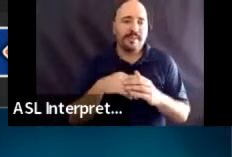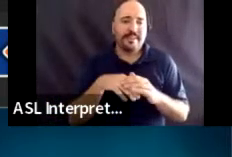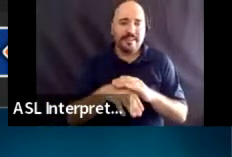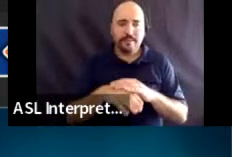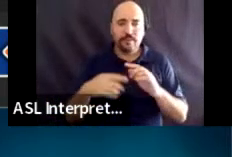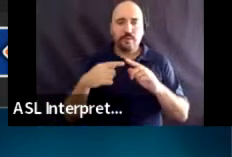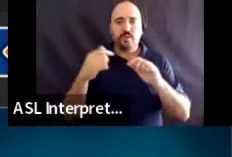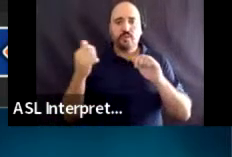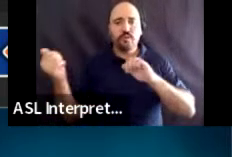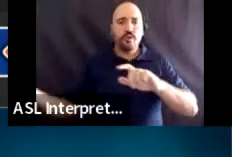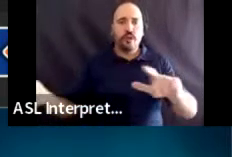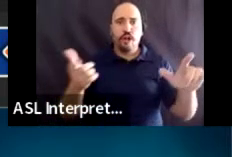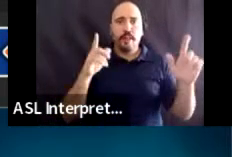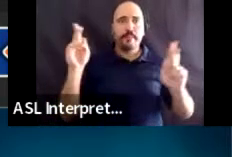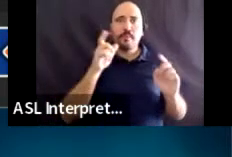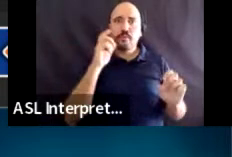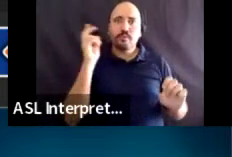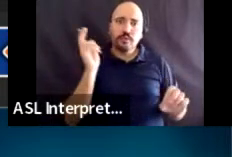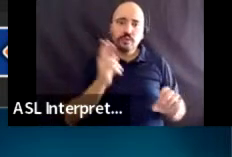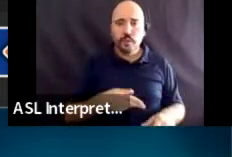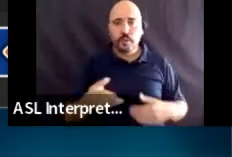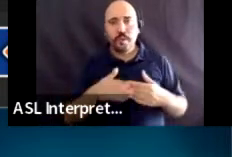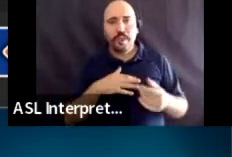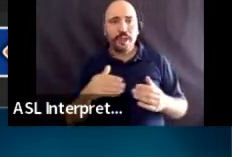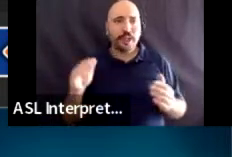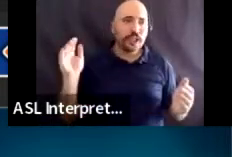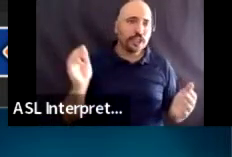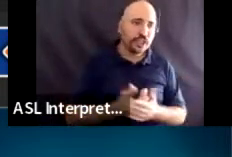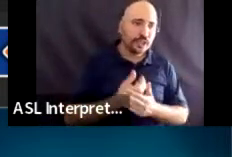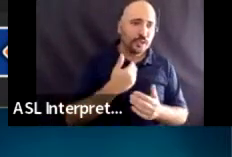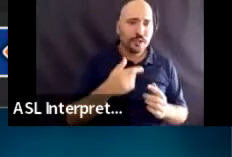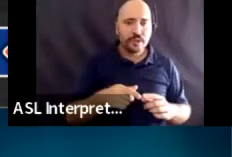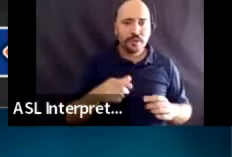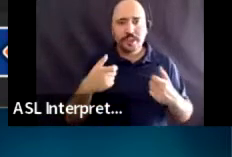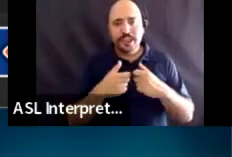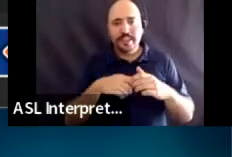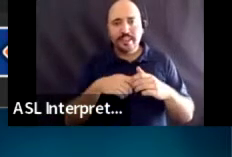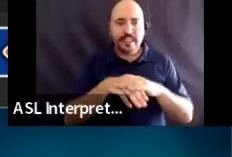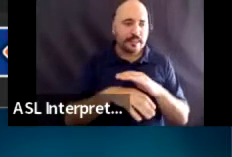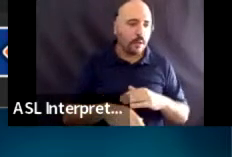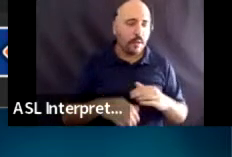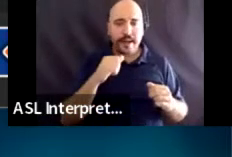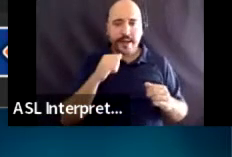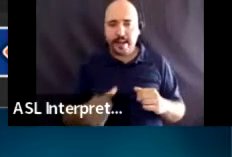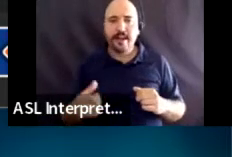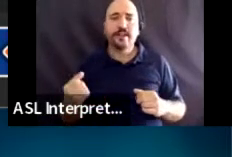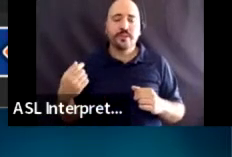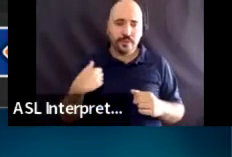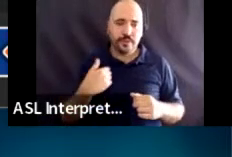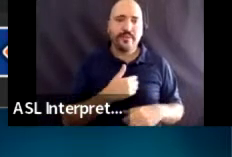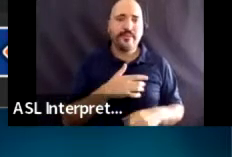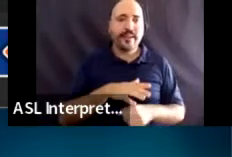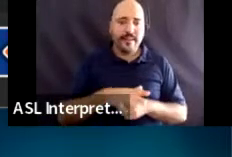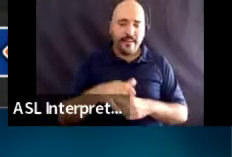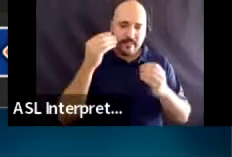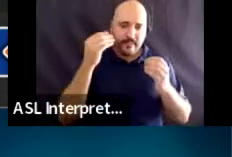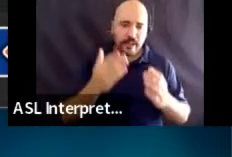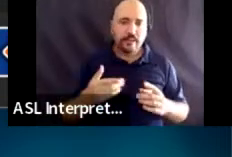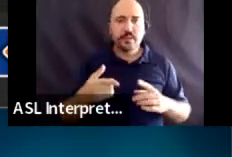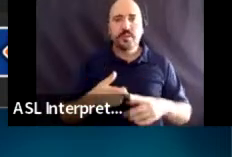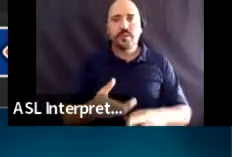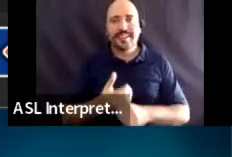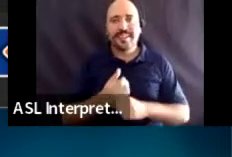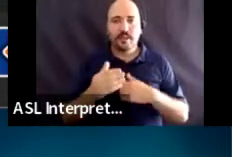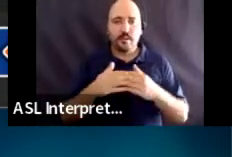all folks joining, whether you are new to digital accessibility or not, so that you have enough information to get what